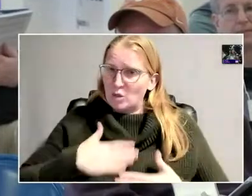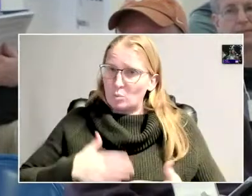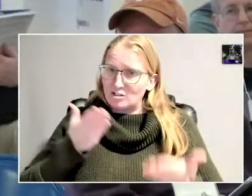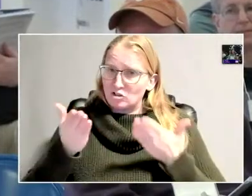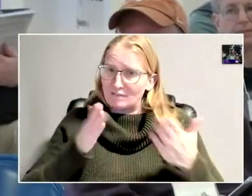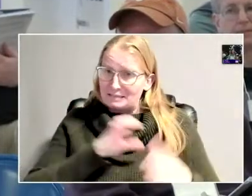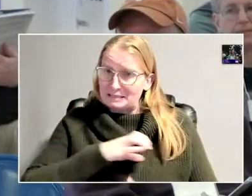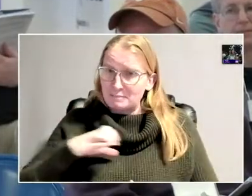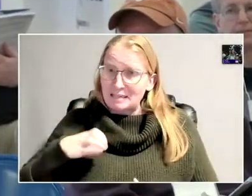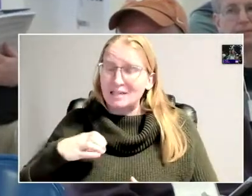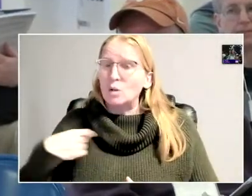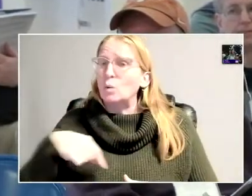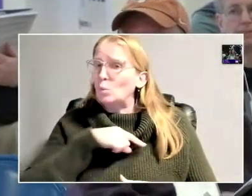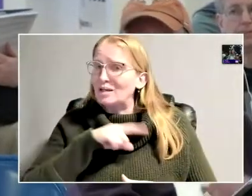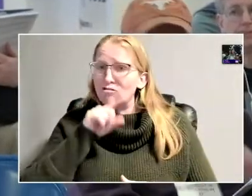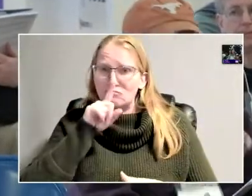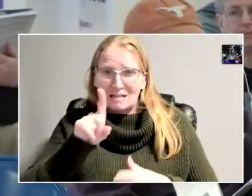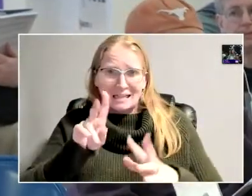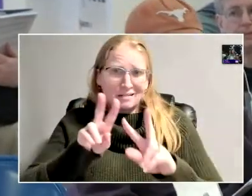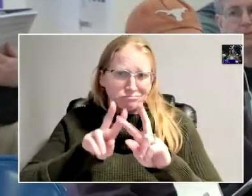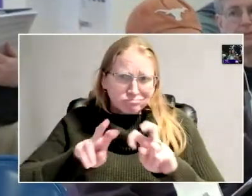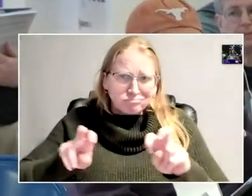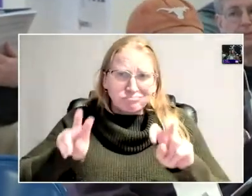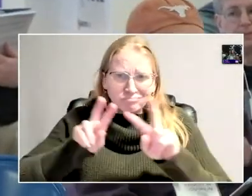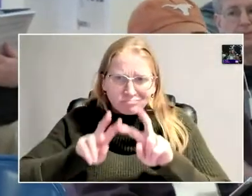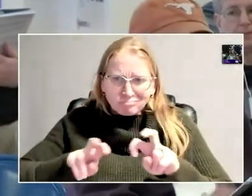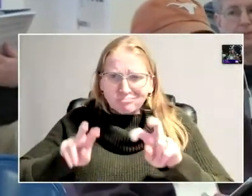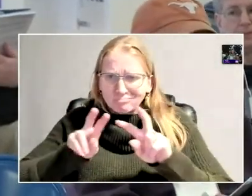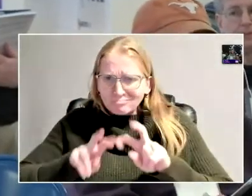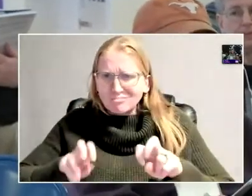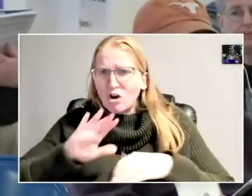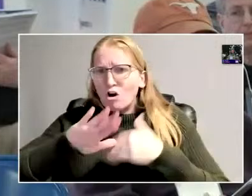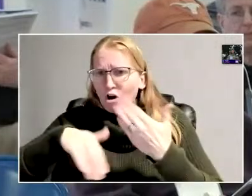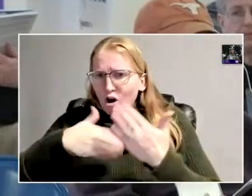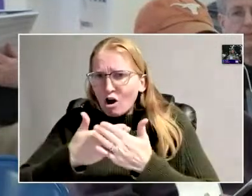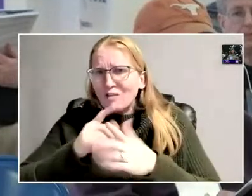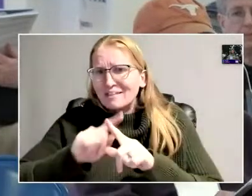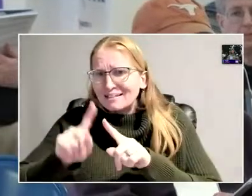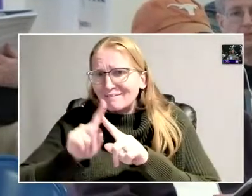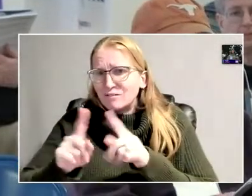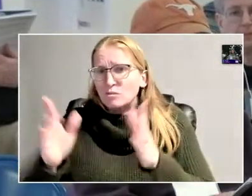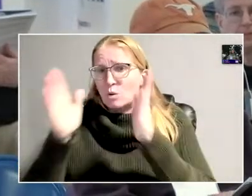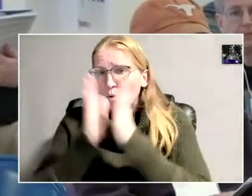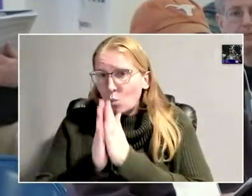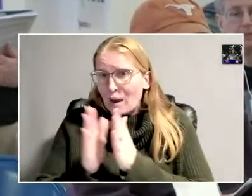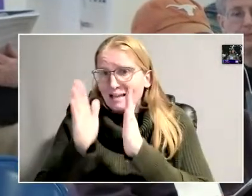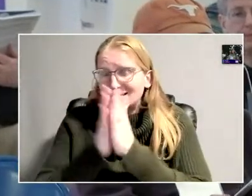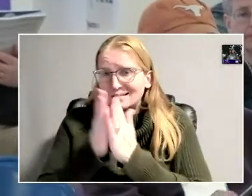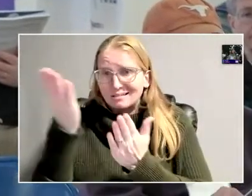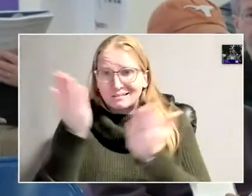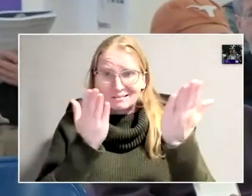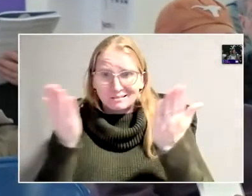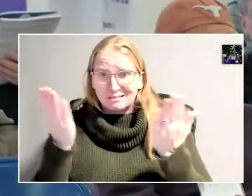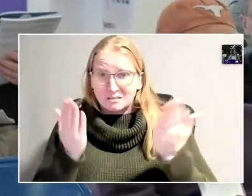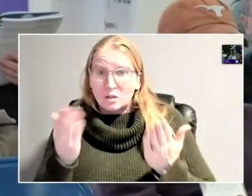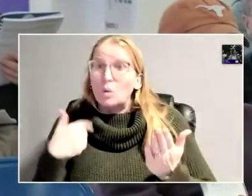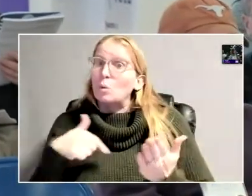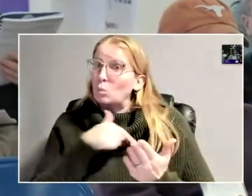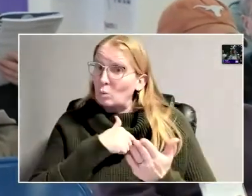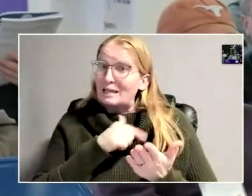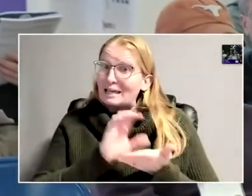look very closely at all the programmatic uh request that came in and actually ended up allocating less than was